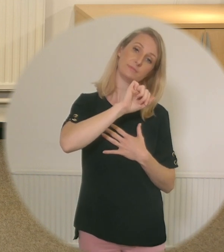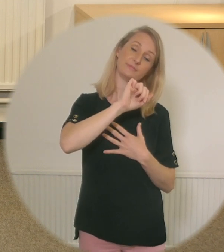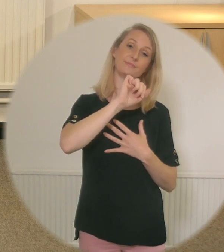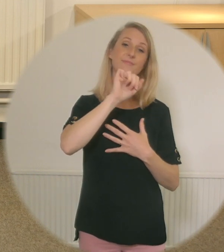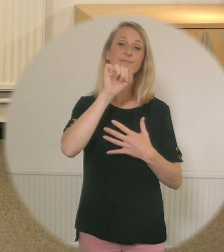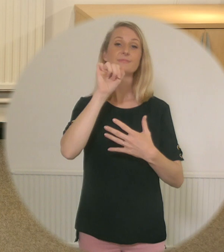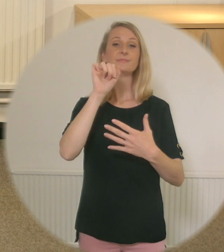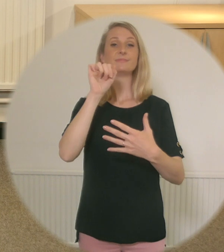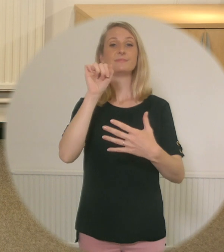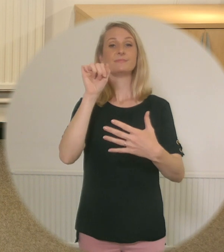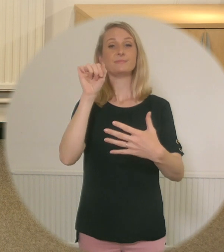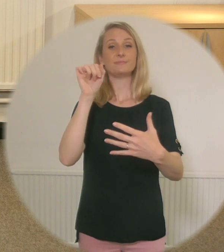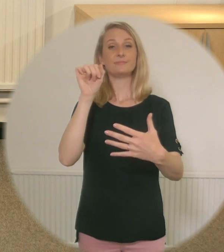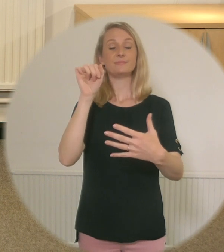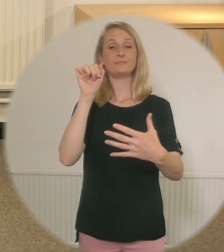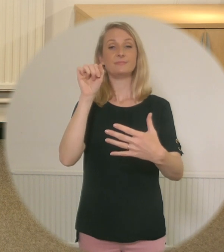Inhale, center.